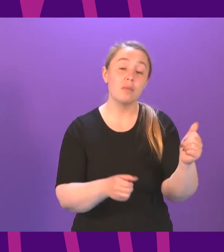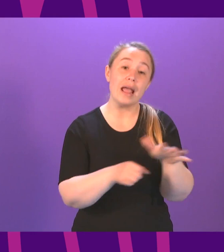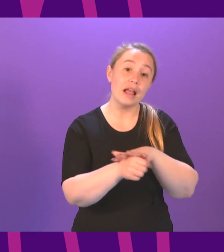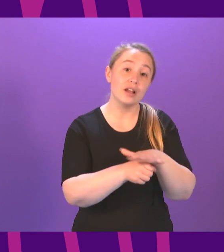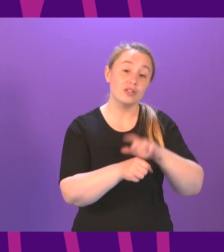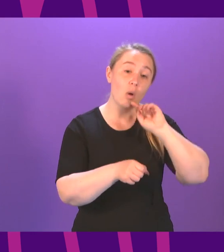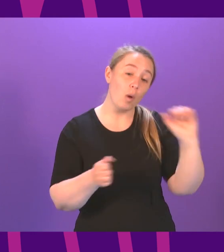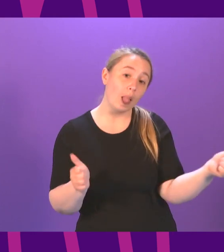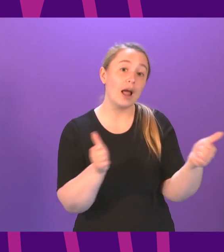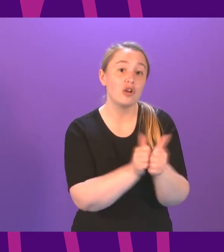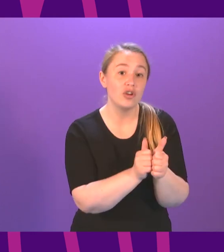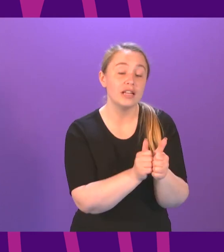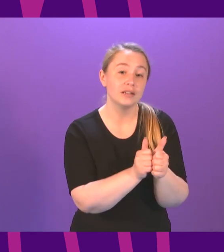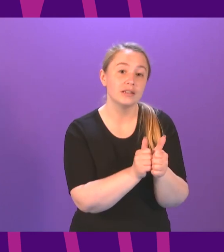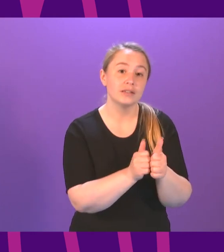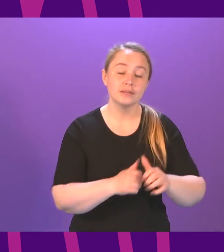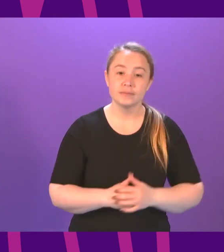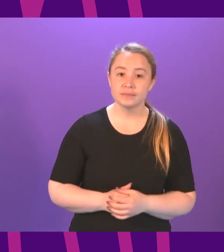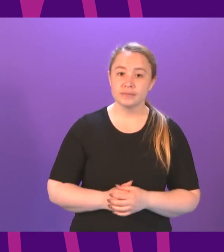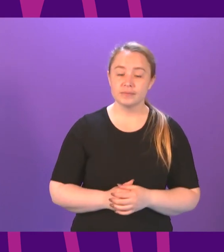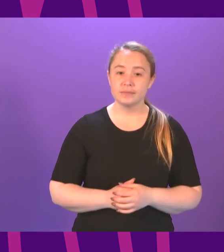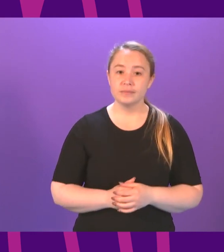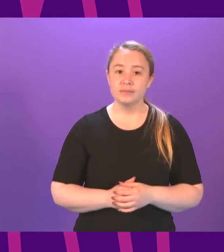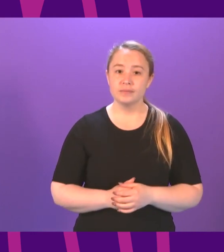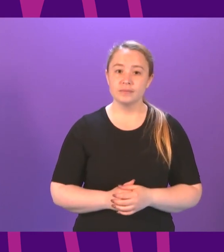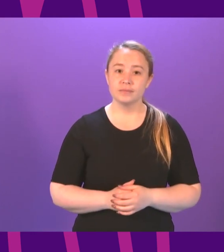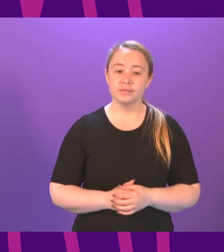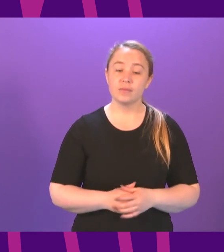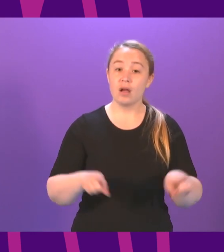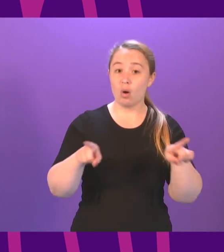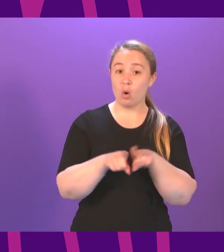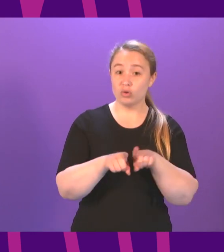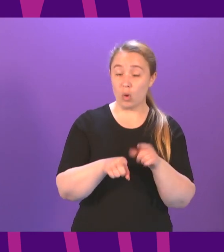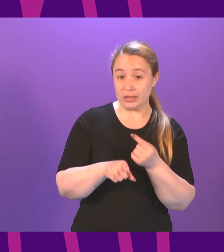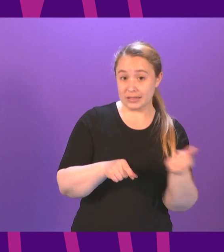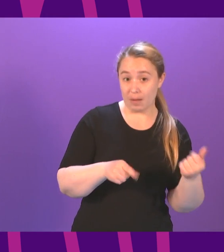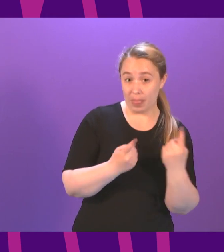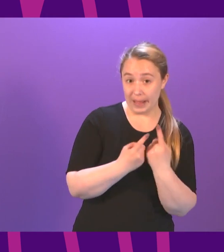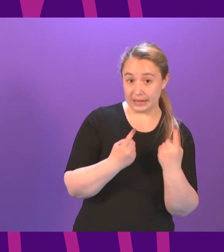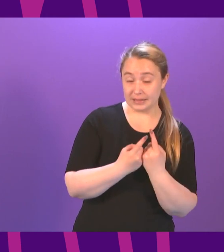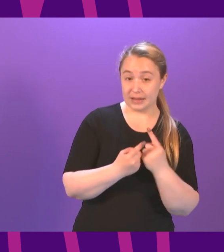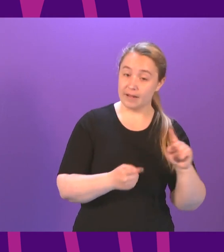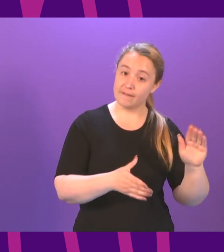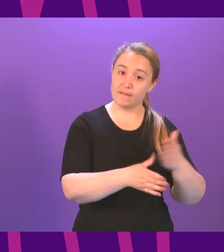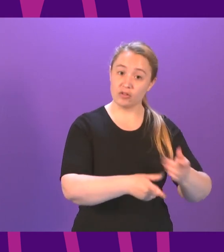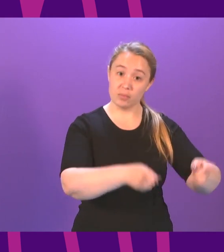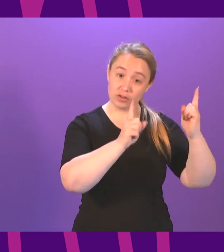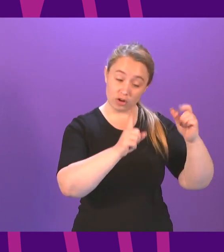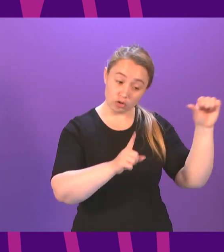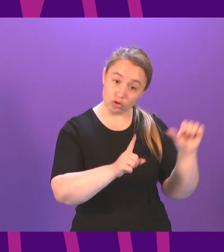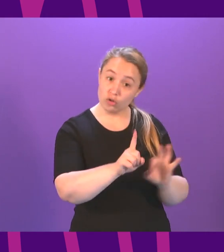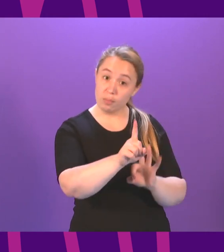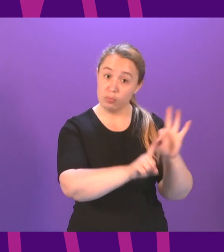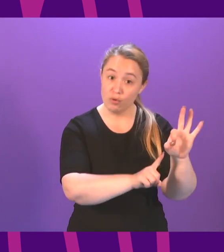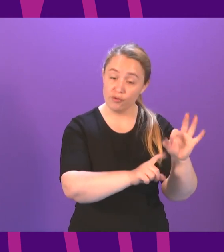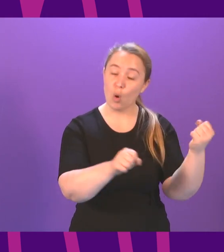won't allow our disagreements to stand in the way of that. There too will also be areas where we believe the First Minister should be doing better and going